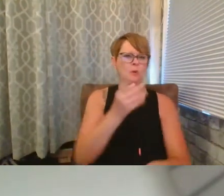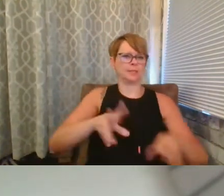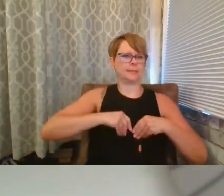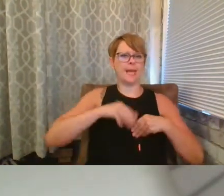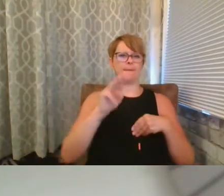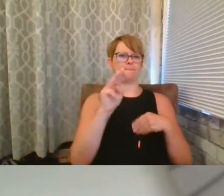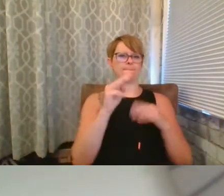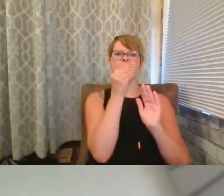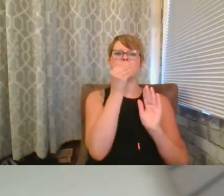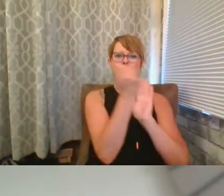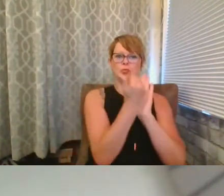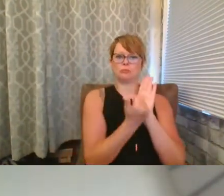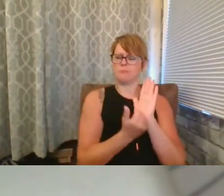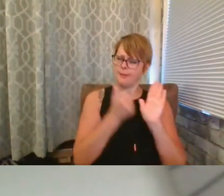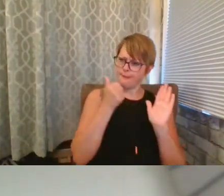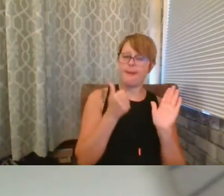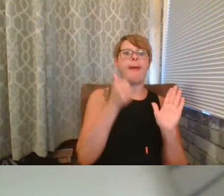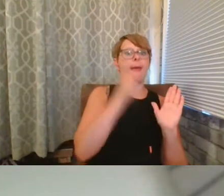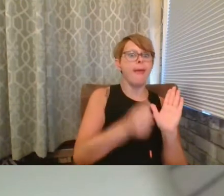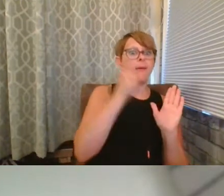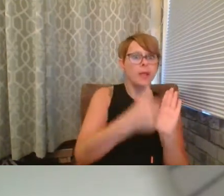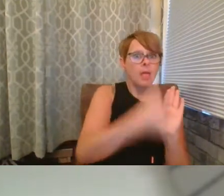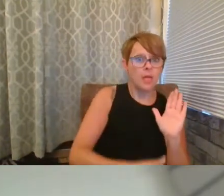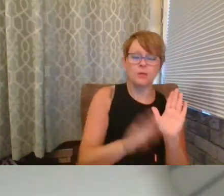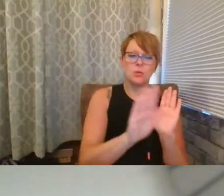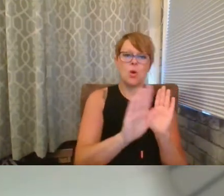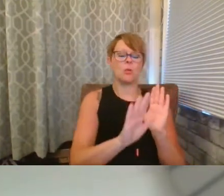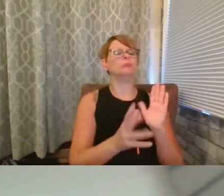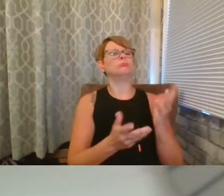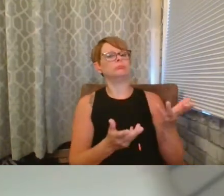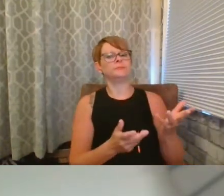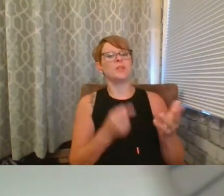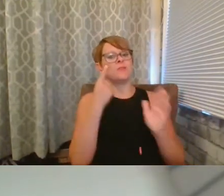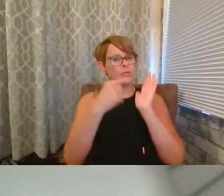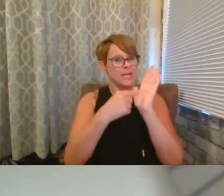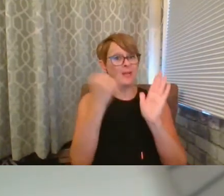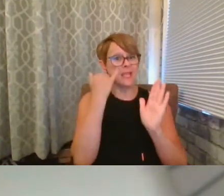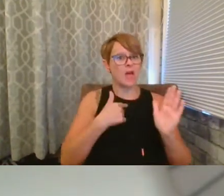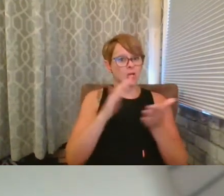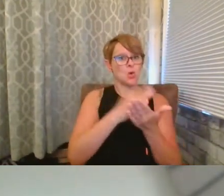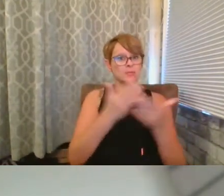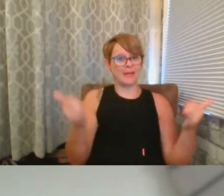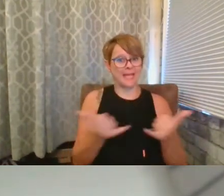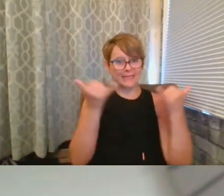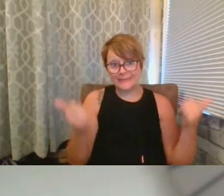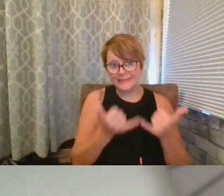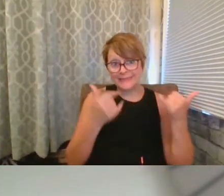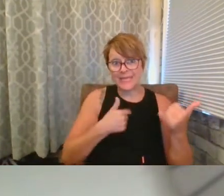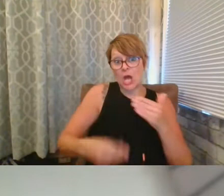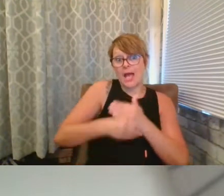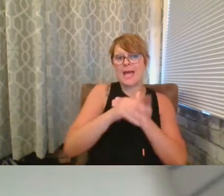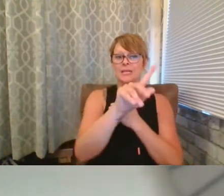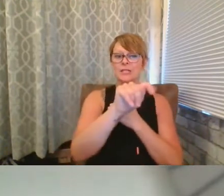Like it's not every day, but it is on few days. For example, if I cook spaghetti, I add a little bit of turmeric to